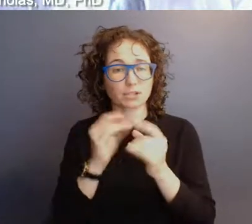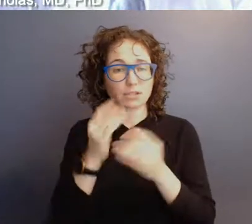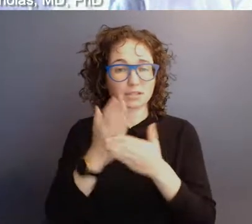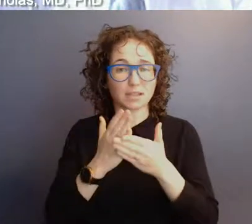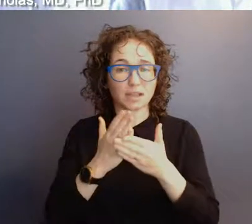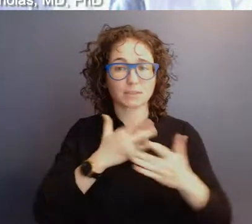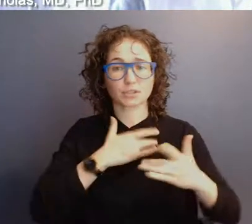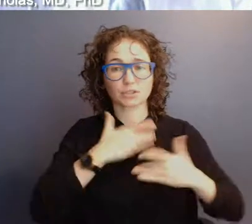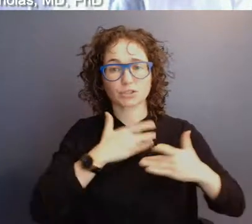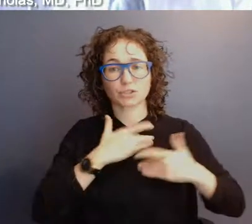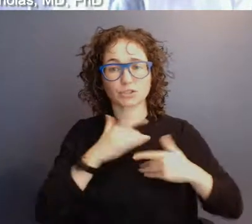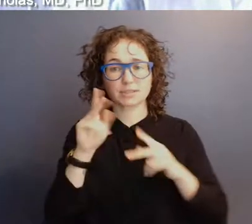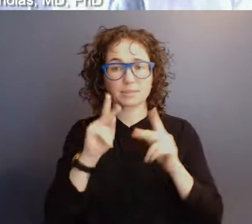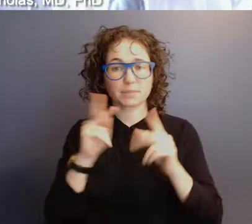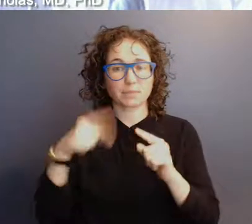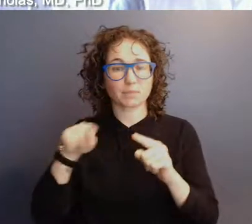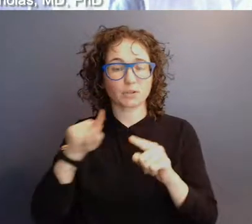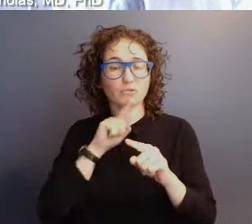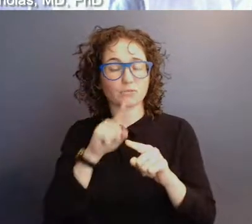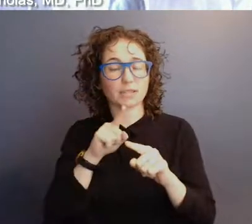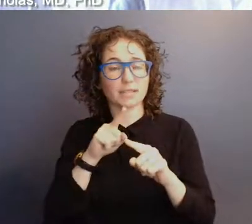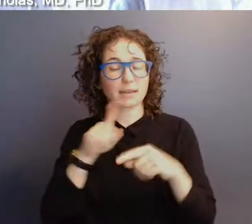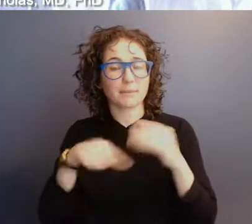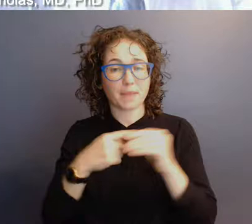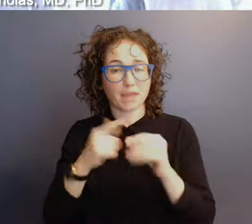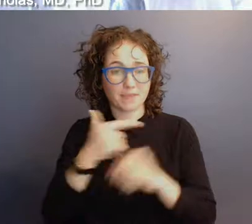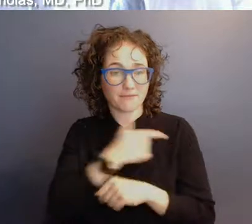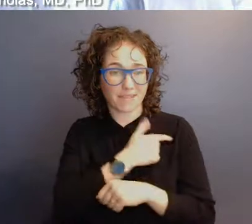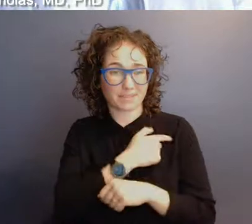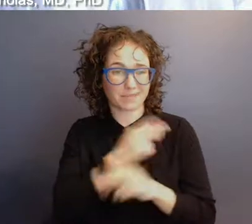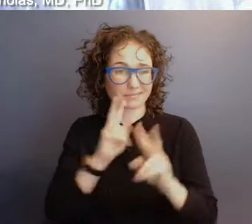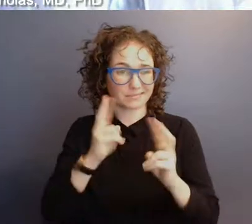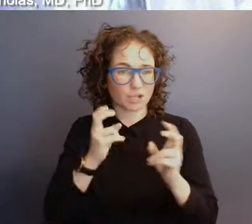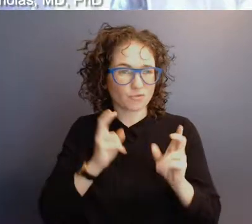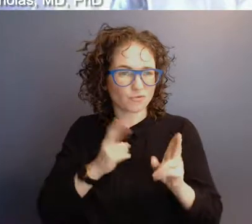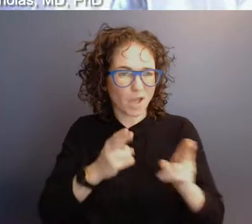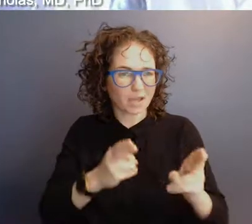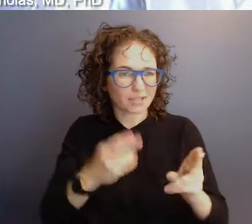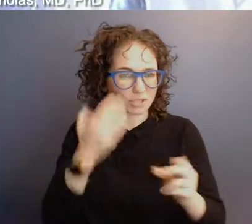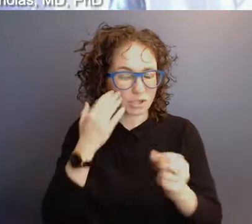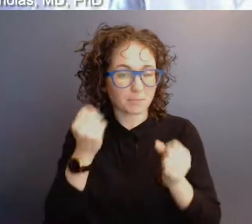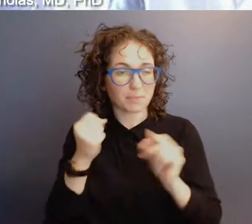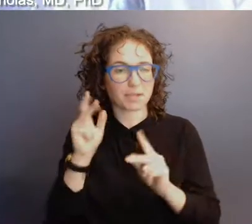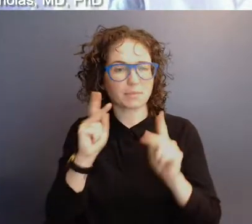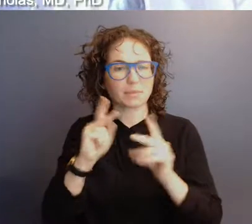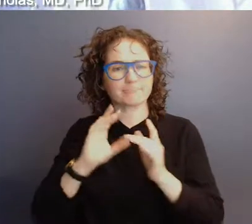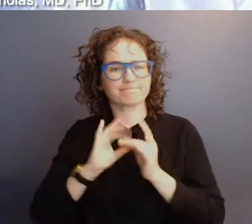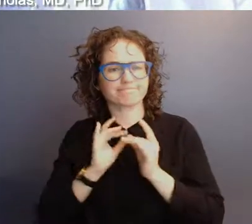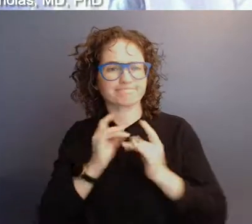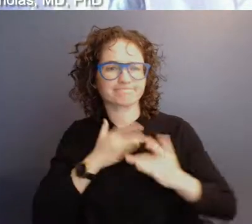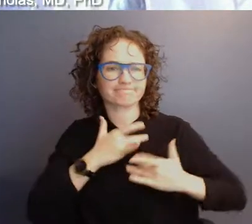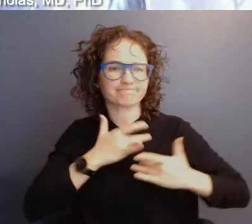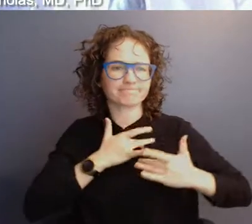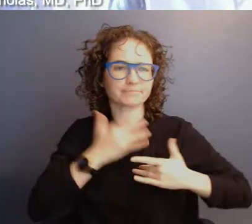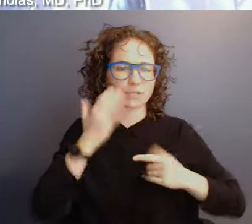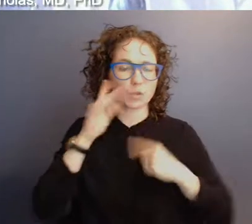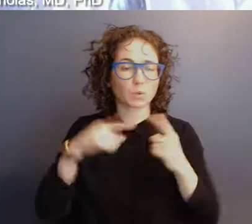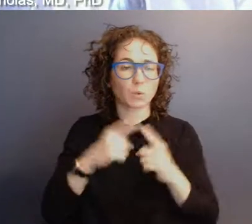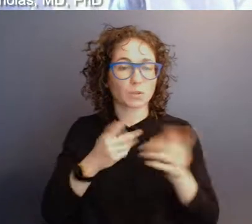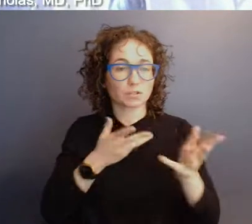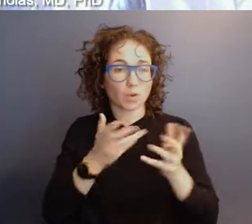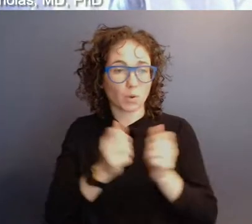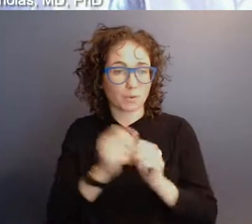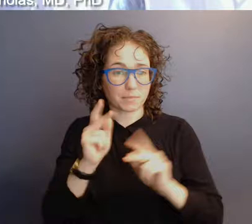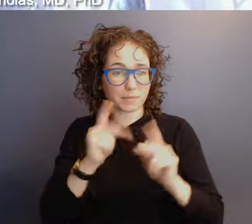to us about the vaccine being rushed. We hear a lot about concerns when we talk to people that they're not